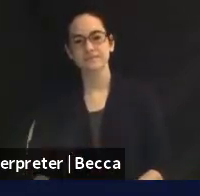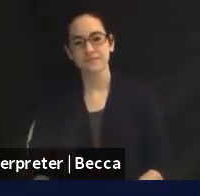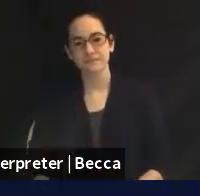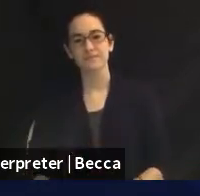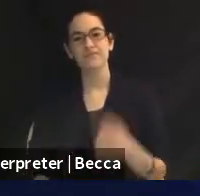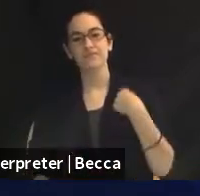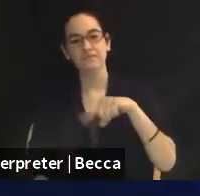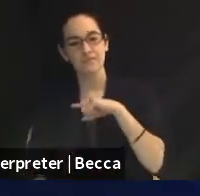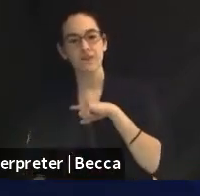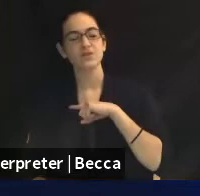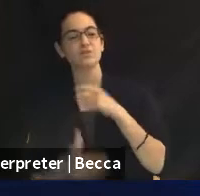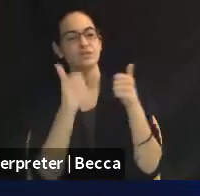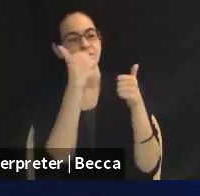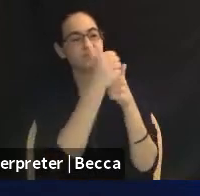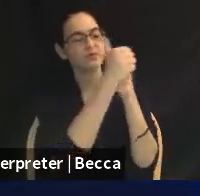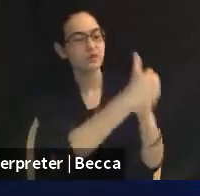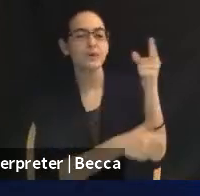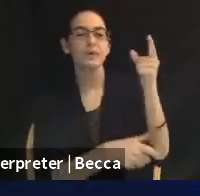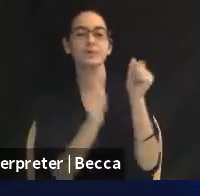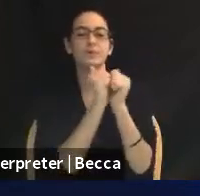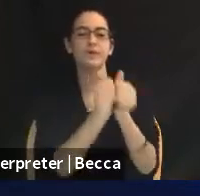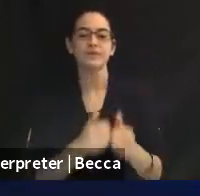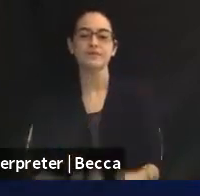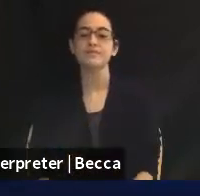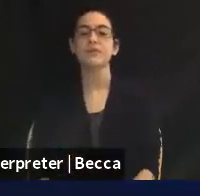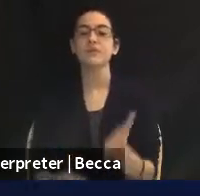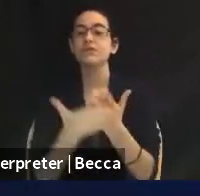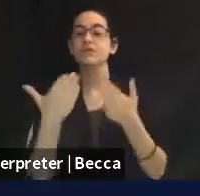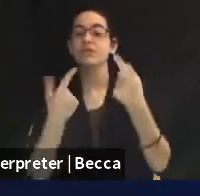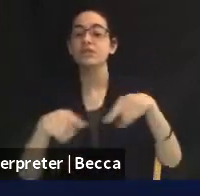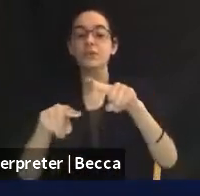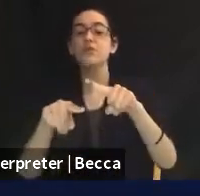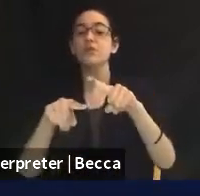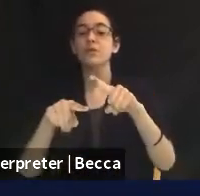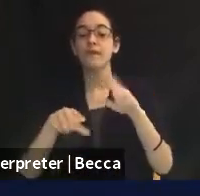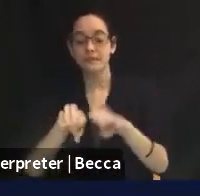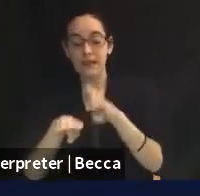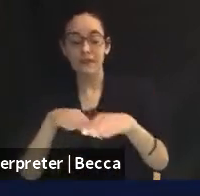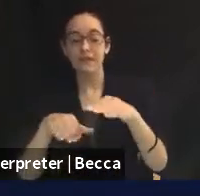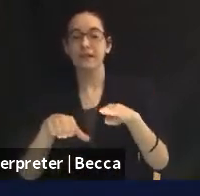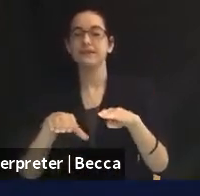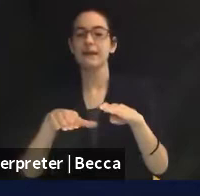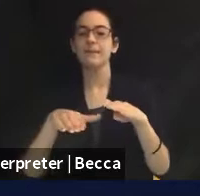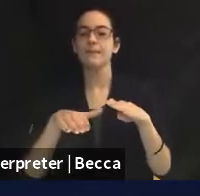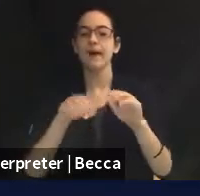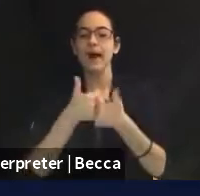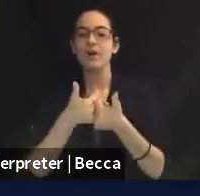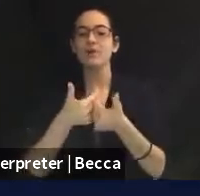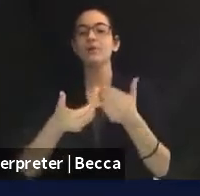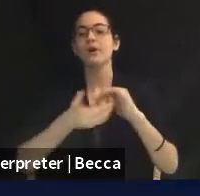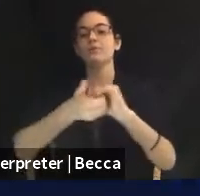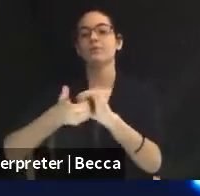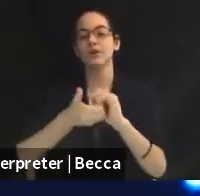together. Now, some of you have chosen to take a next step by partnering with us financially. Thank you so much for